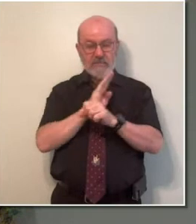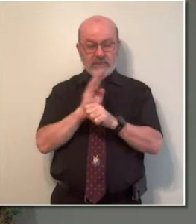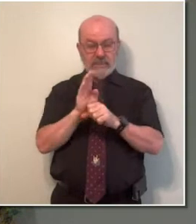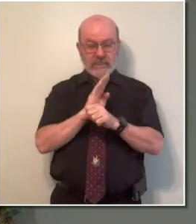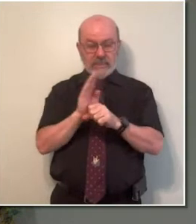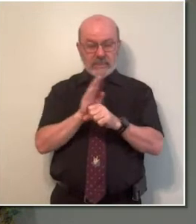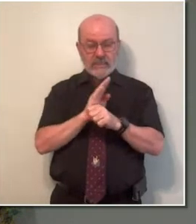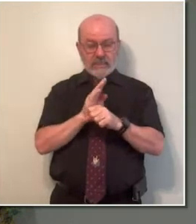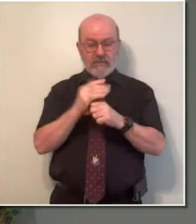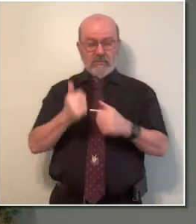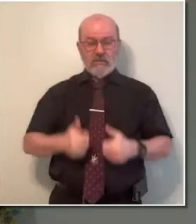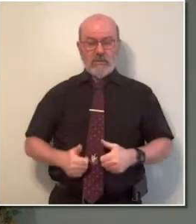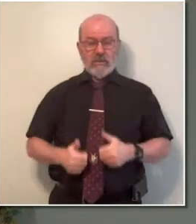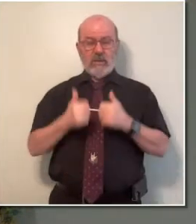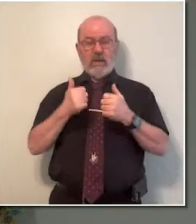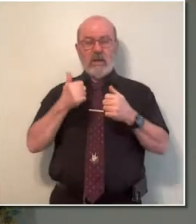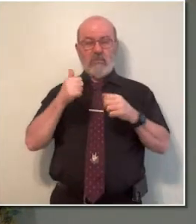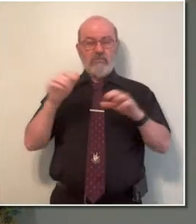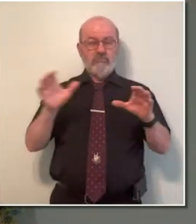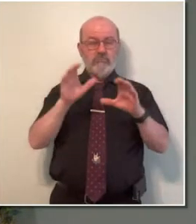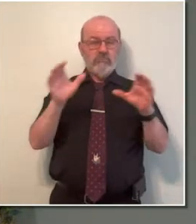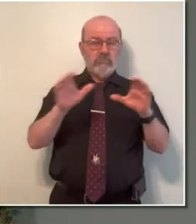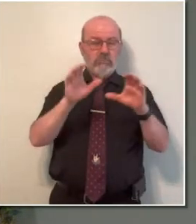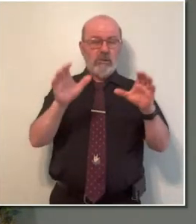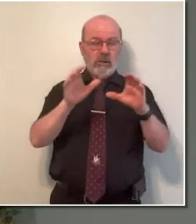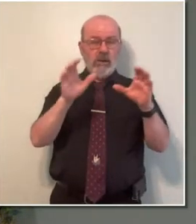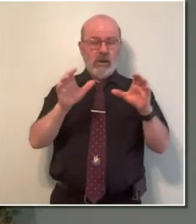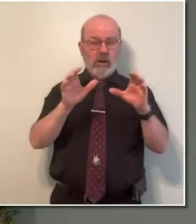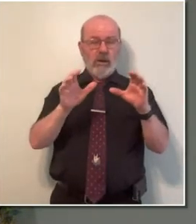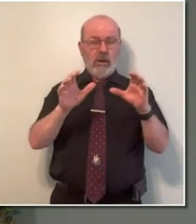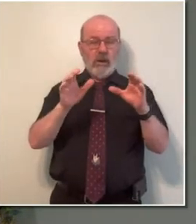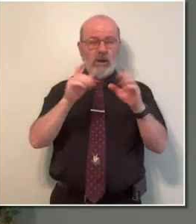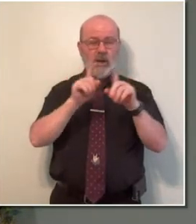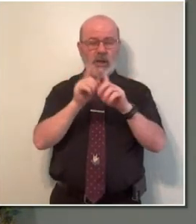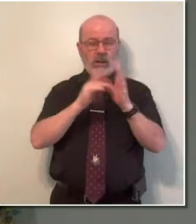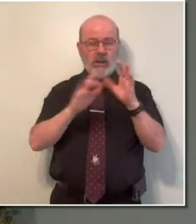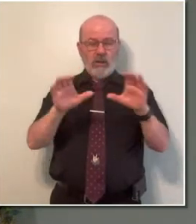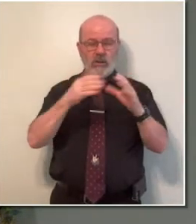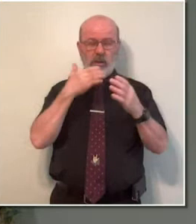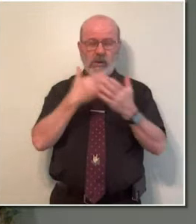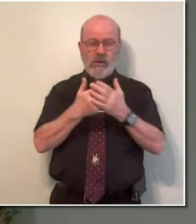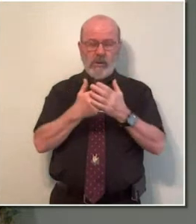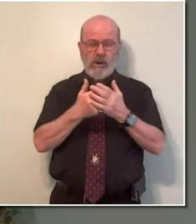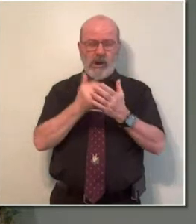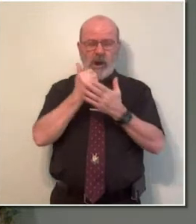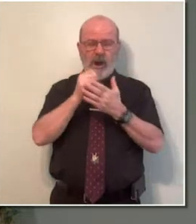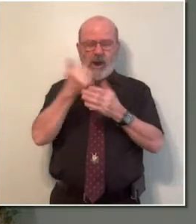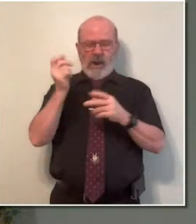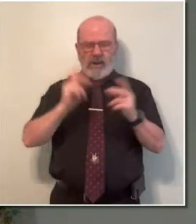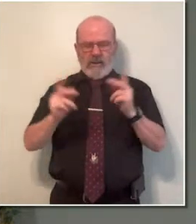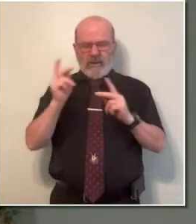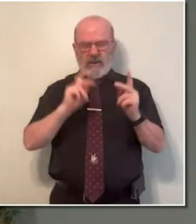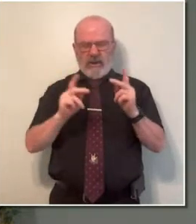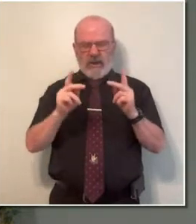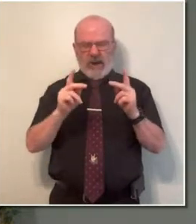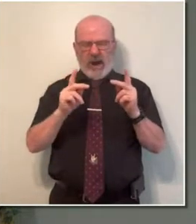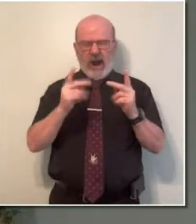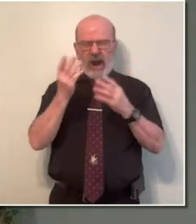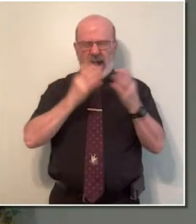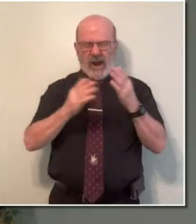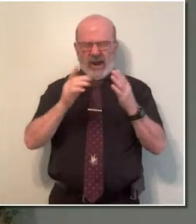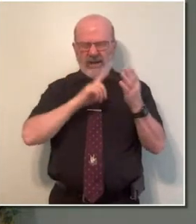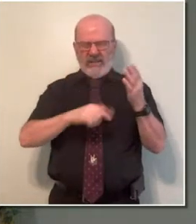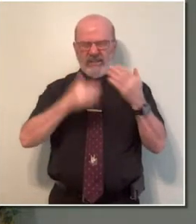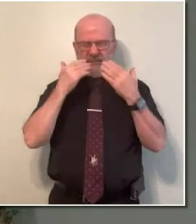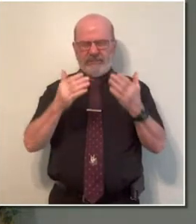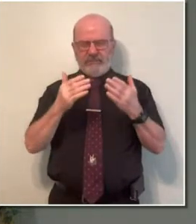their lives as they go about, like Jesus, doing good, helping others, and serving. And Lord, I thank you